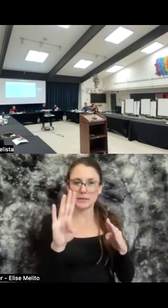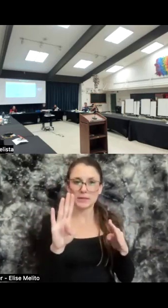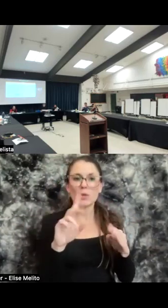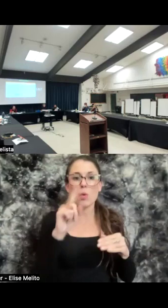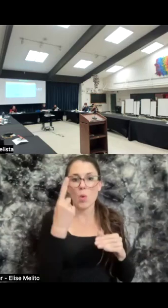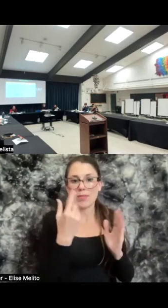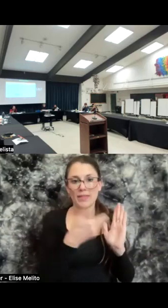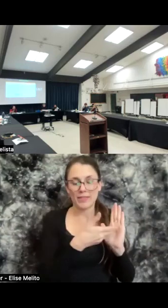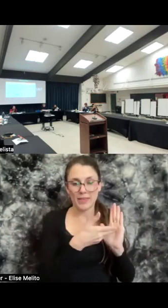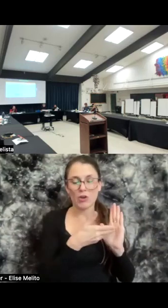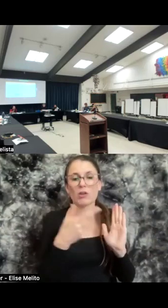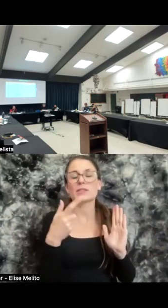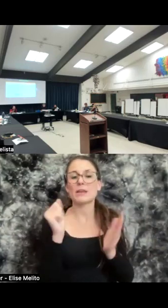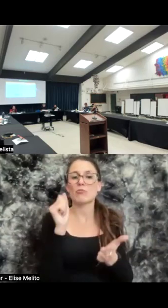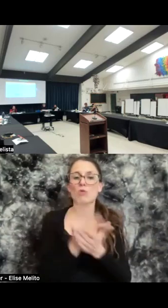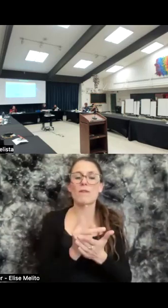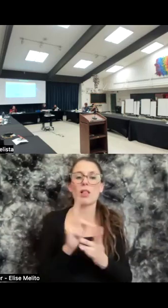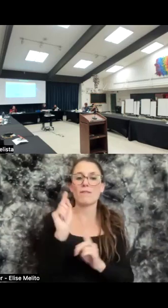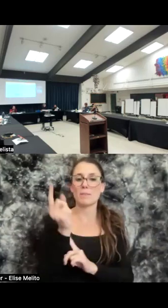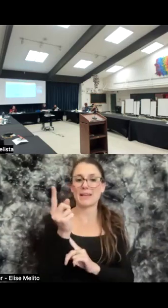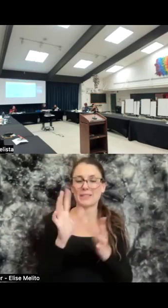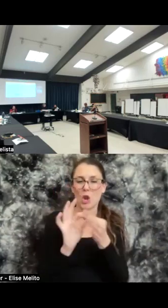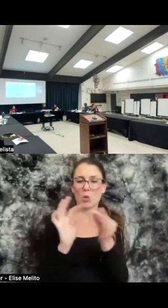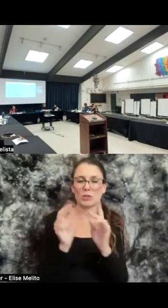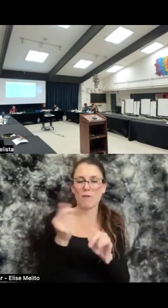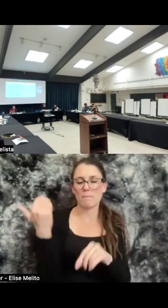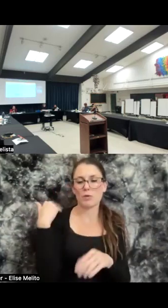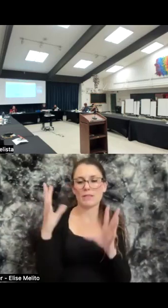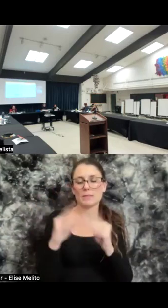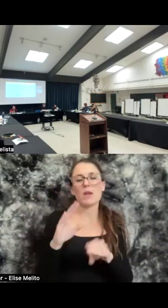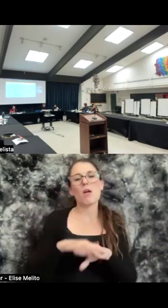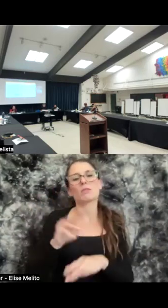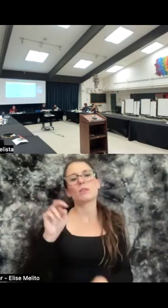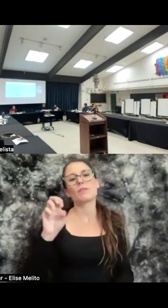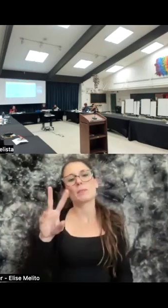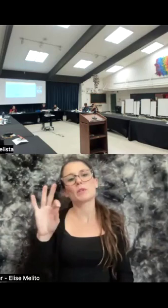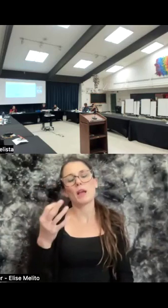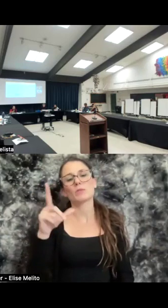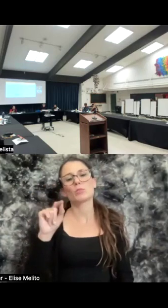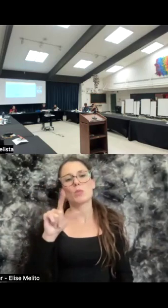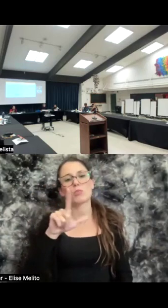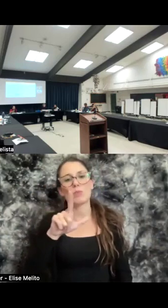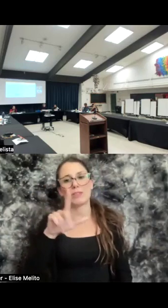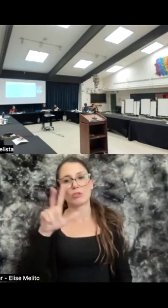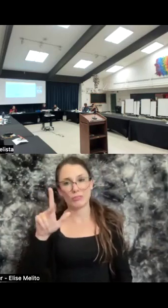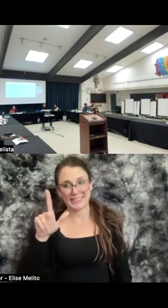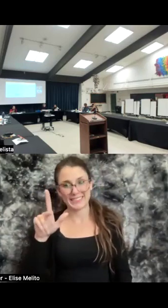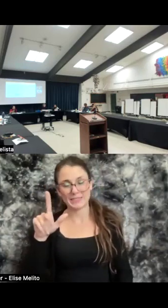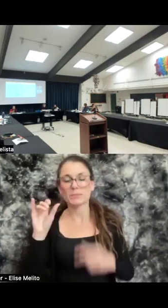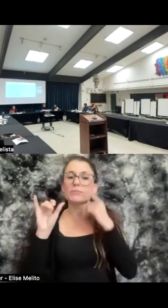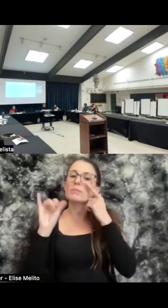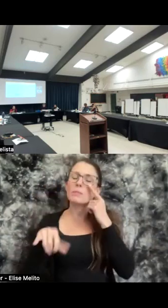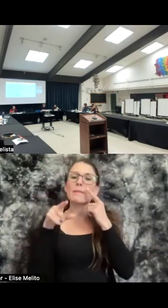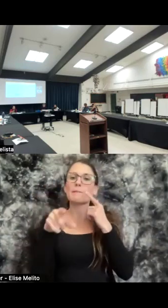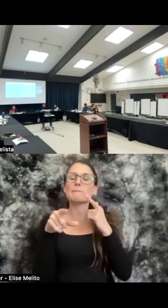is the approval of the minutes from our previous meeting on November 9th, 2023. This is a